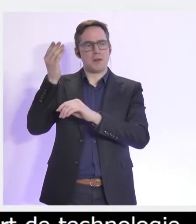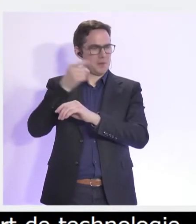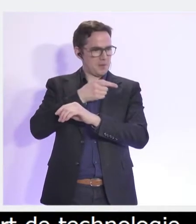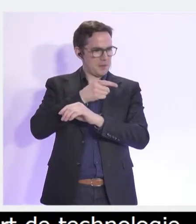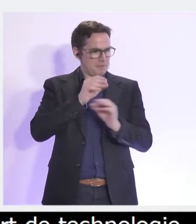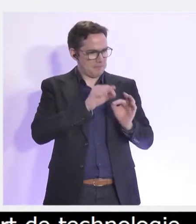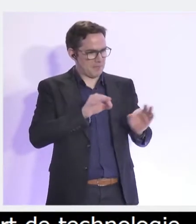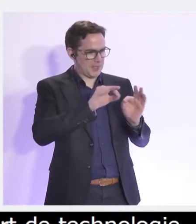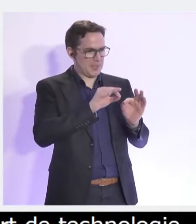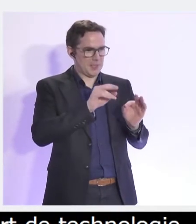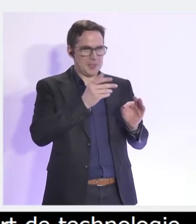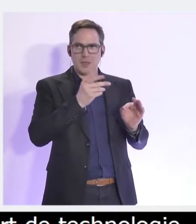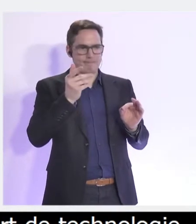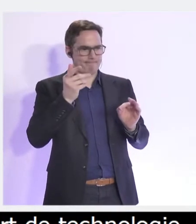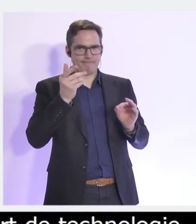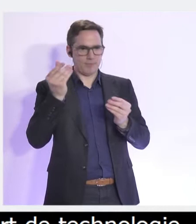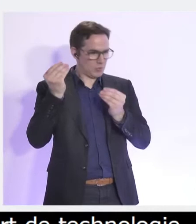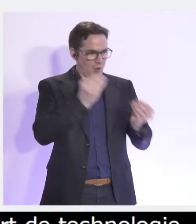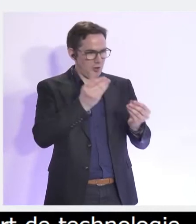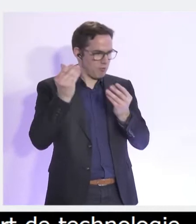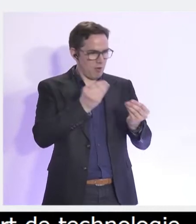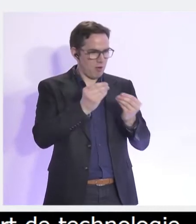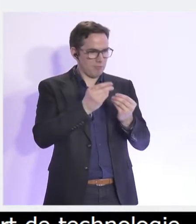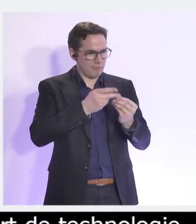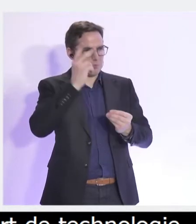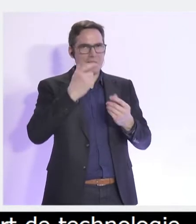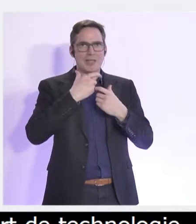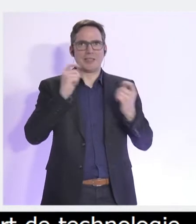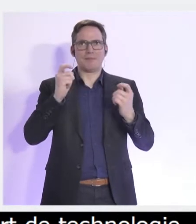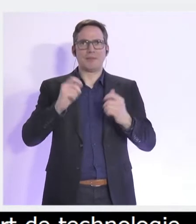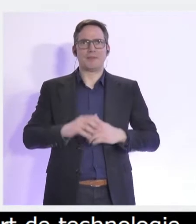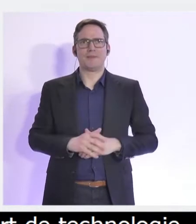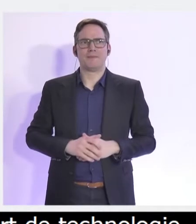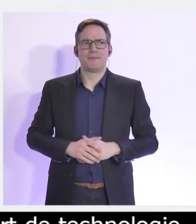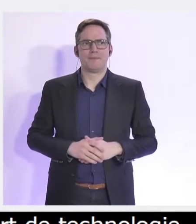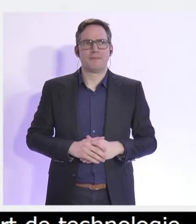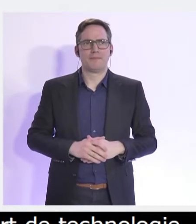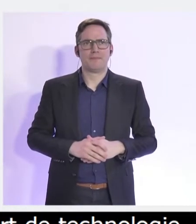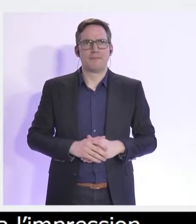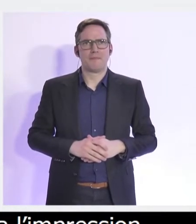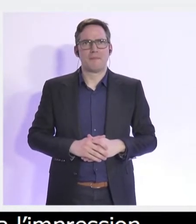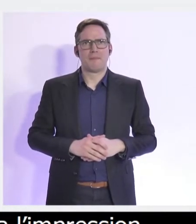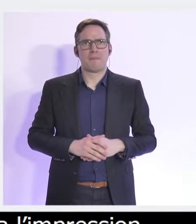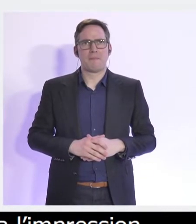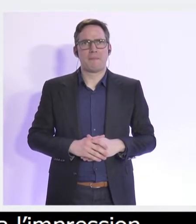pattern. Pour Madame la Ministre. Now for the Minister, or perhaps I should wait for the